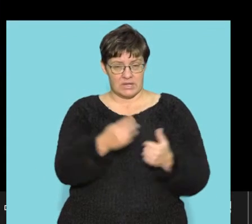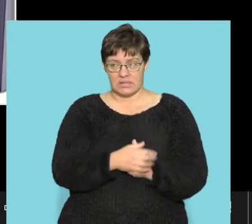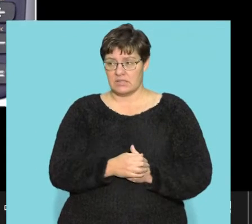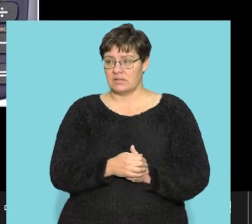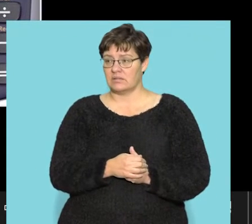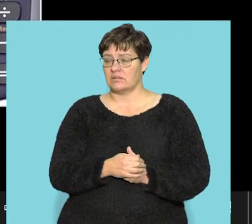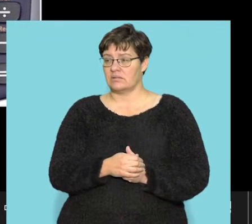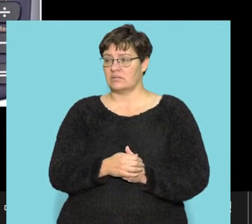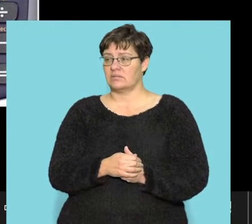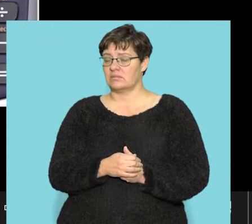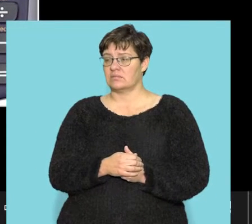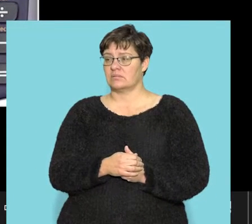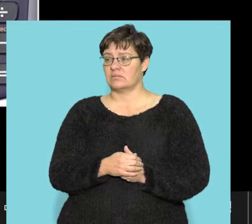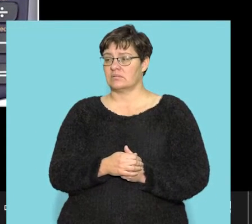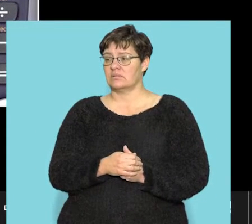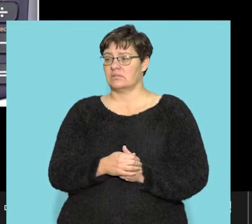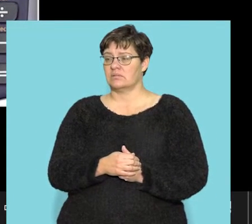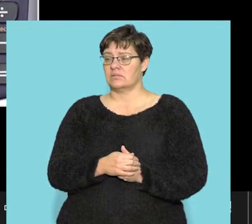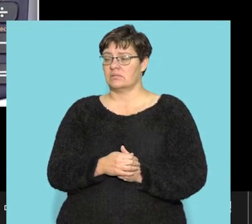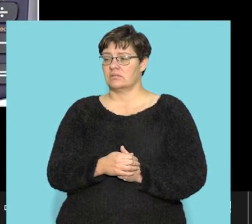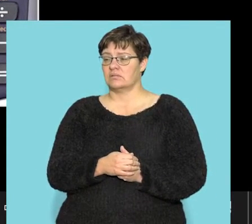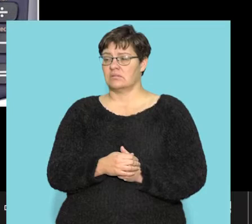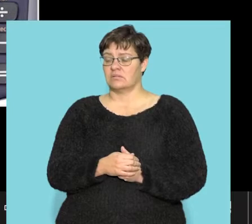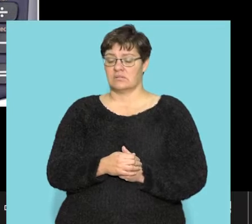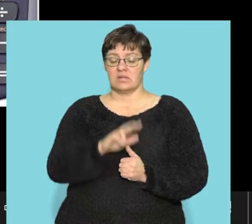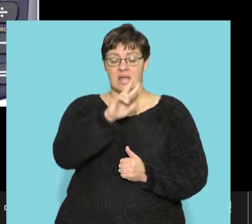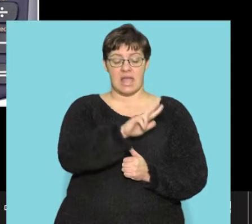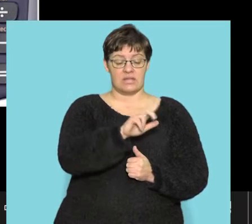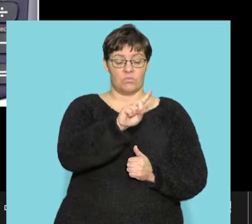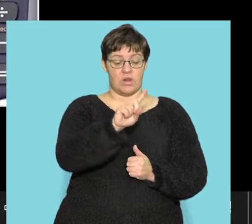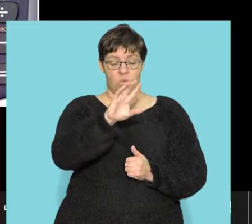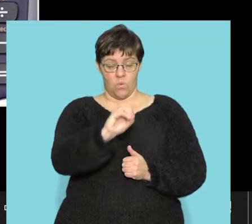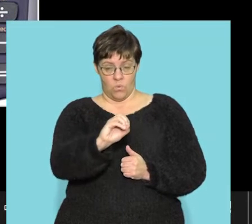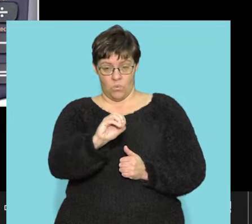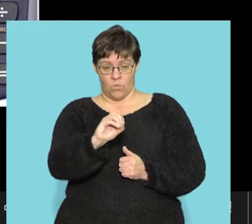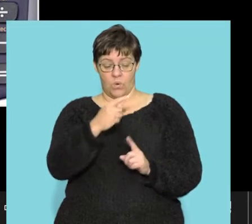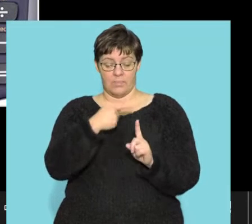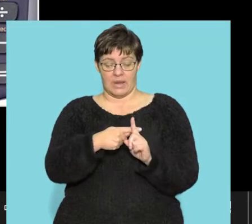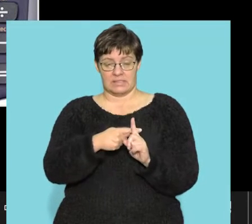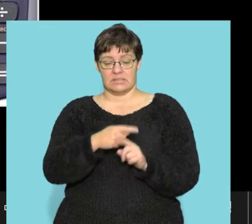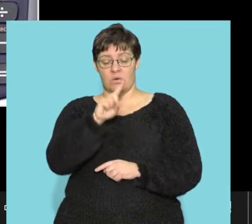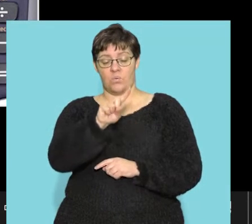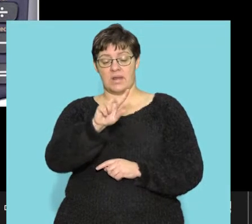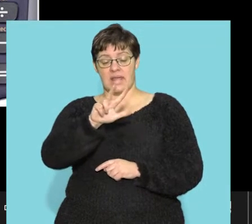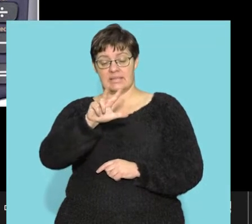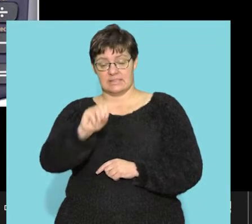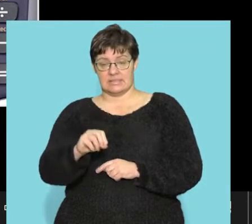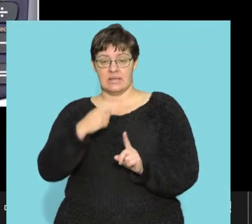we go. Let's look at our square meterage. It will be 810 plus